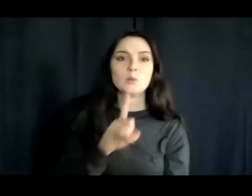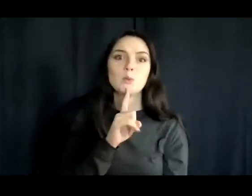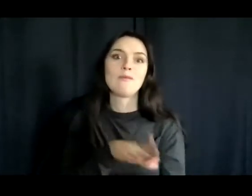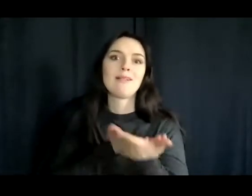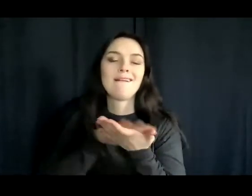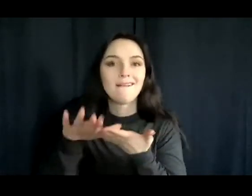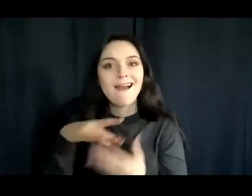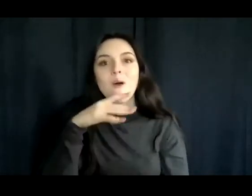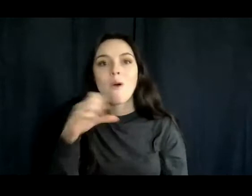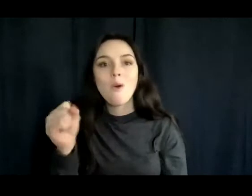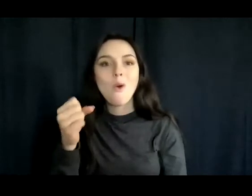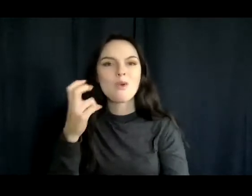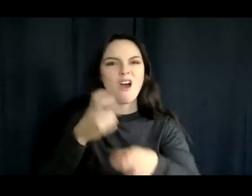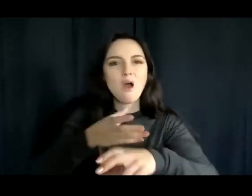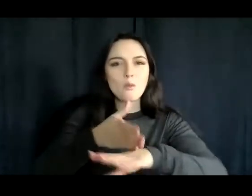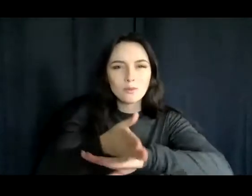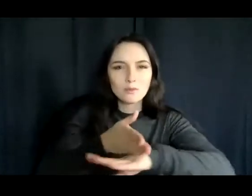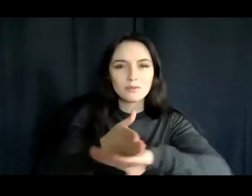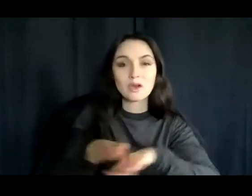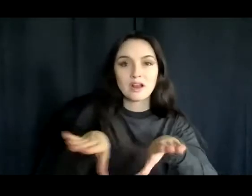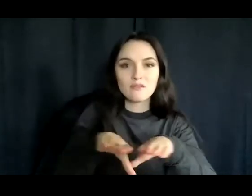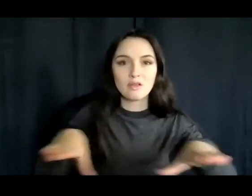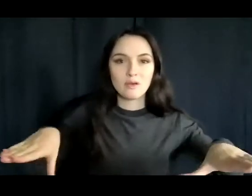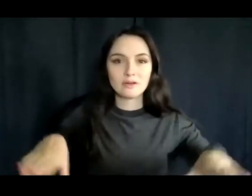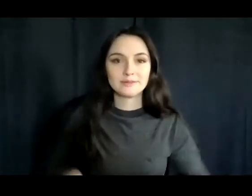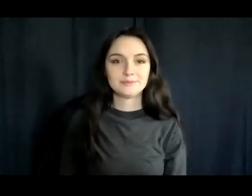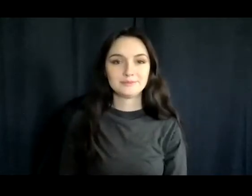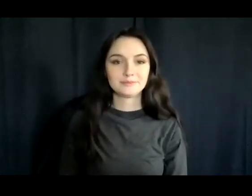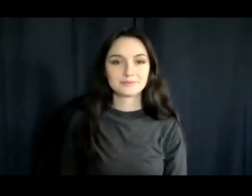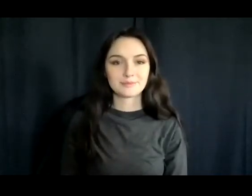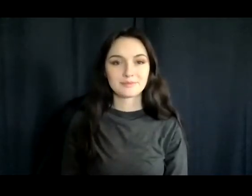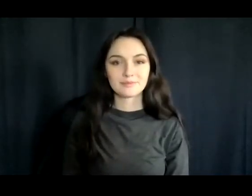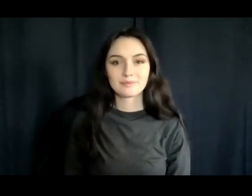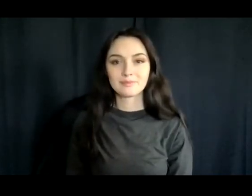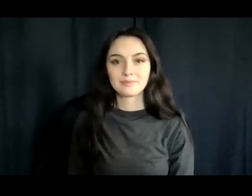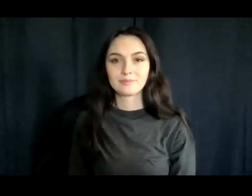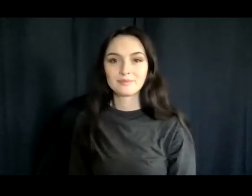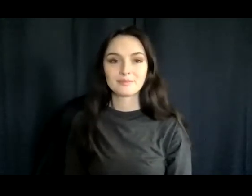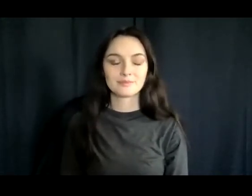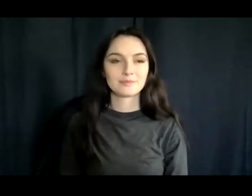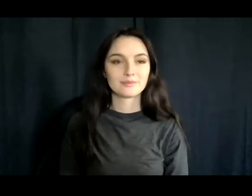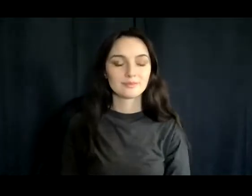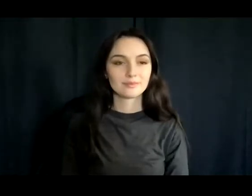nice old hardwood flooring. Yeah, they don't make it like that anymore. No.